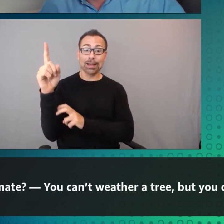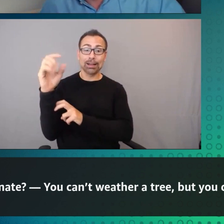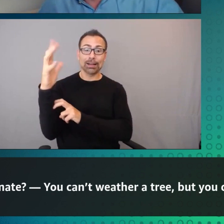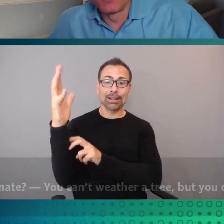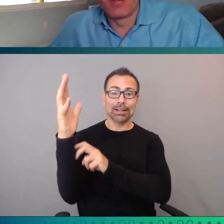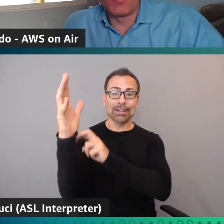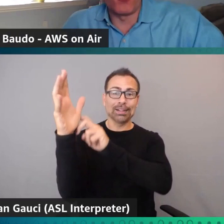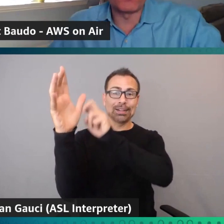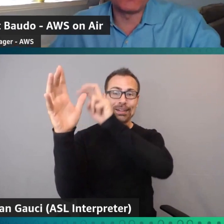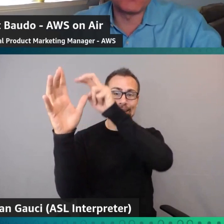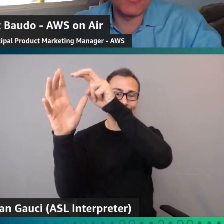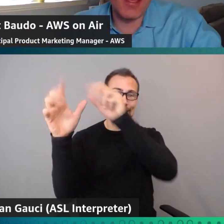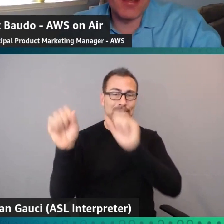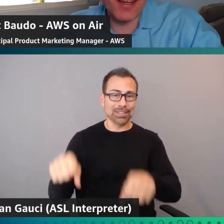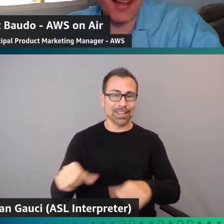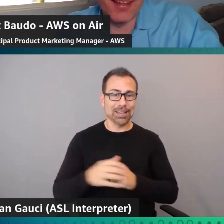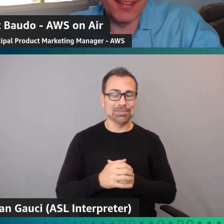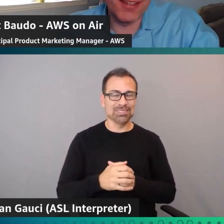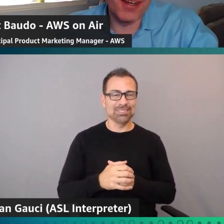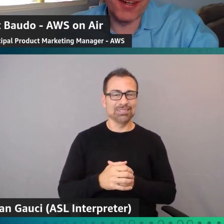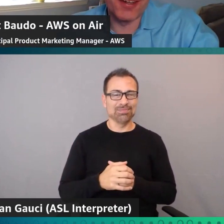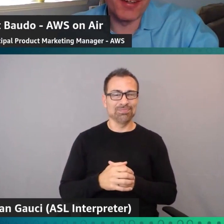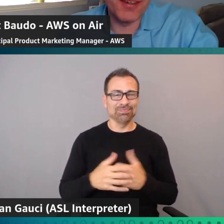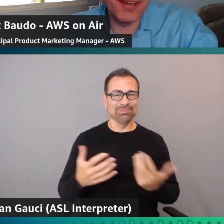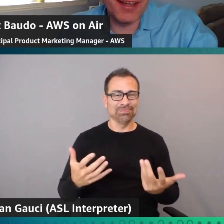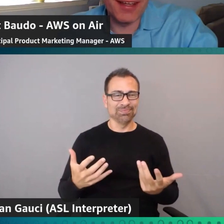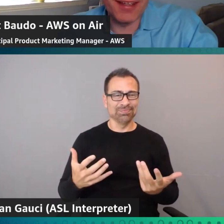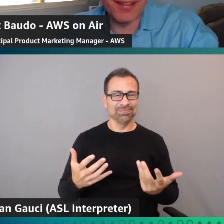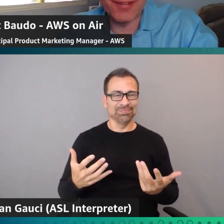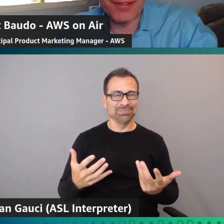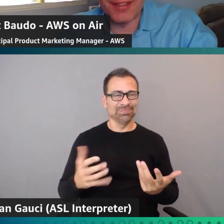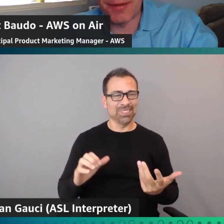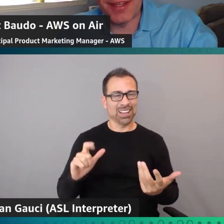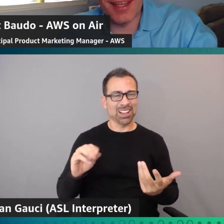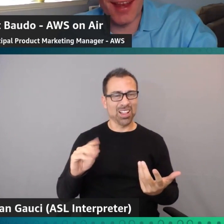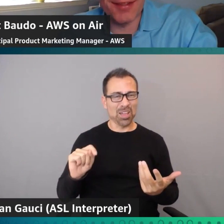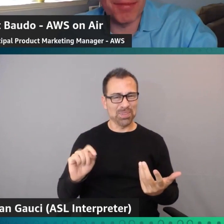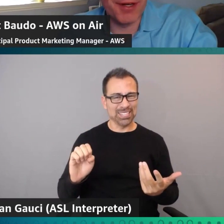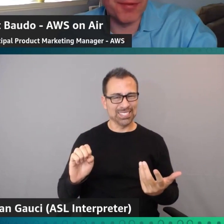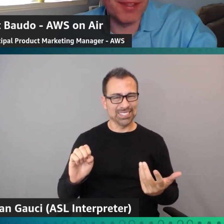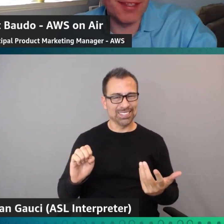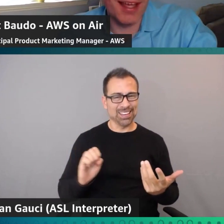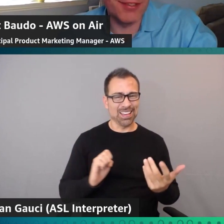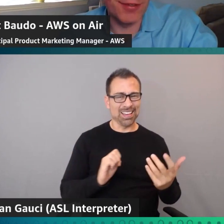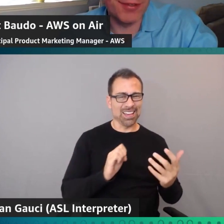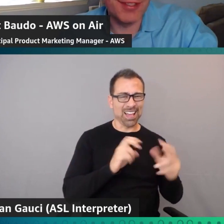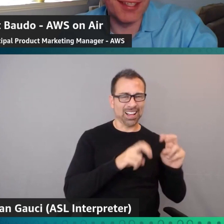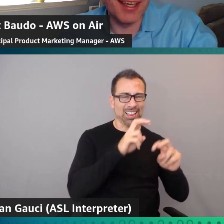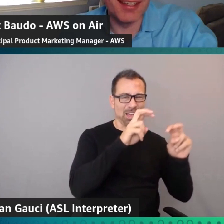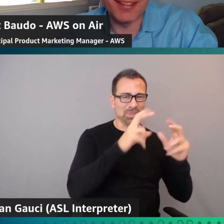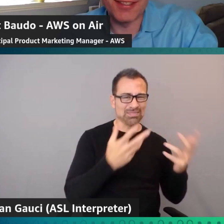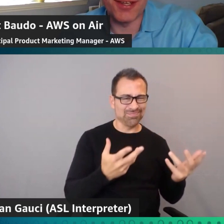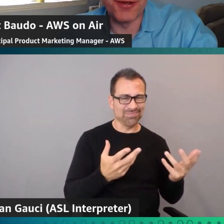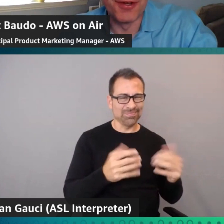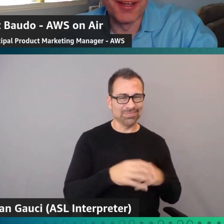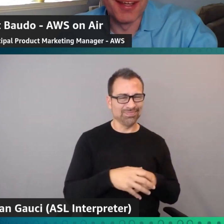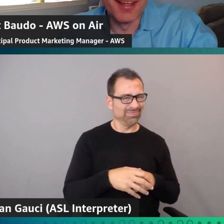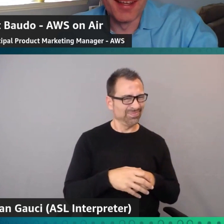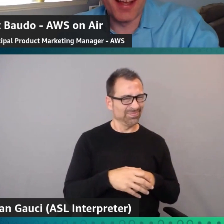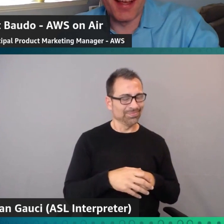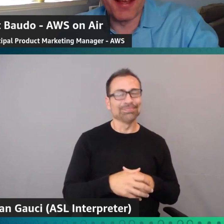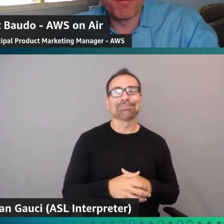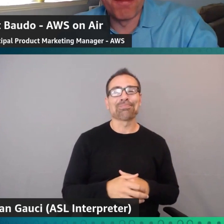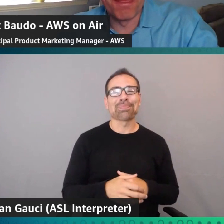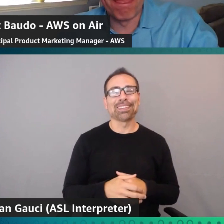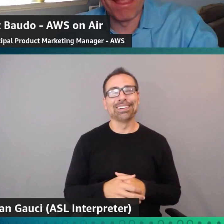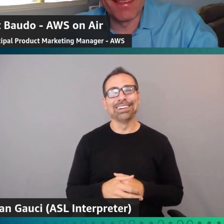amazing. the audience and Kyle are, hitting out of the park with the dad jokes today. So